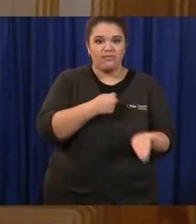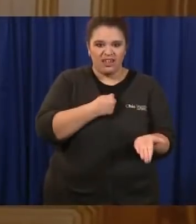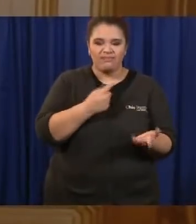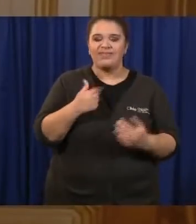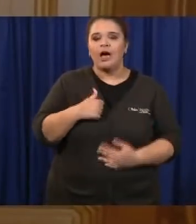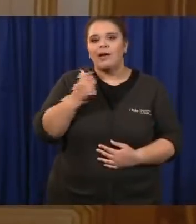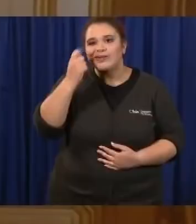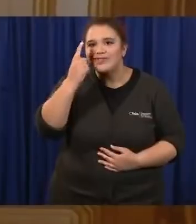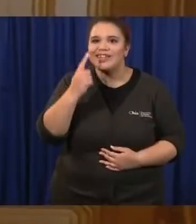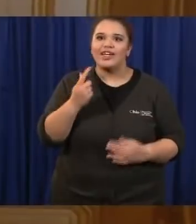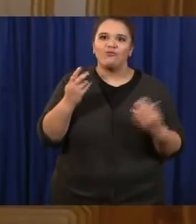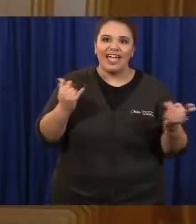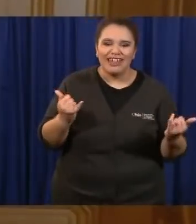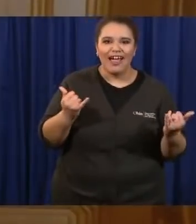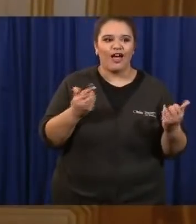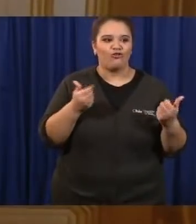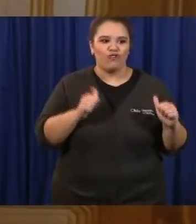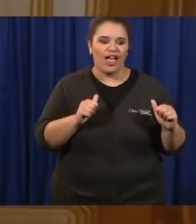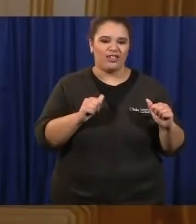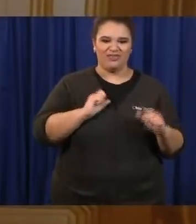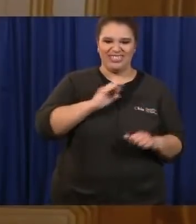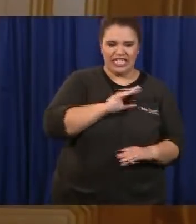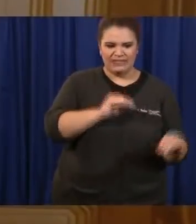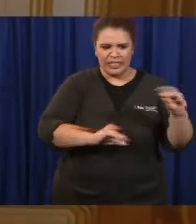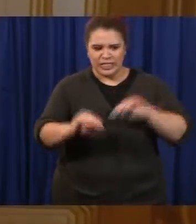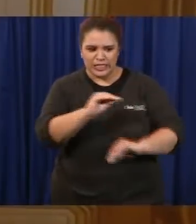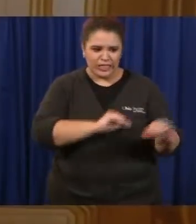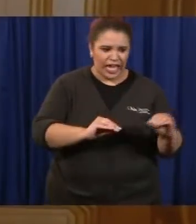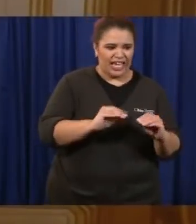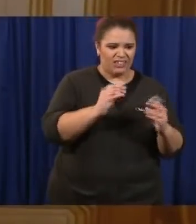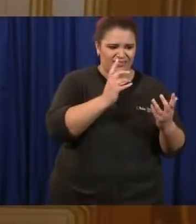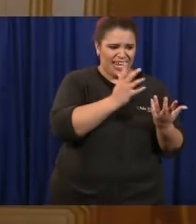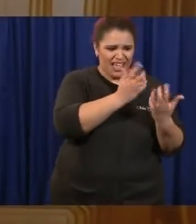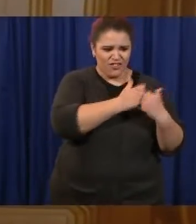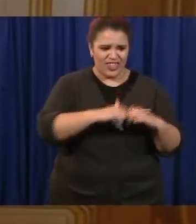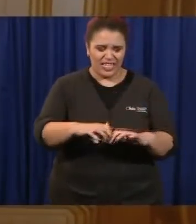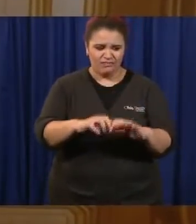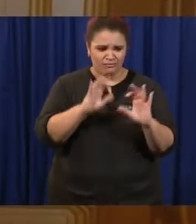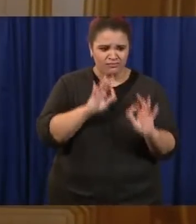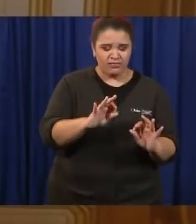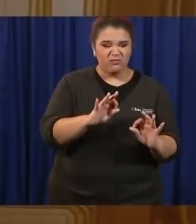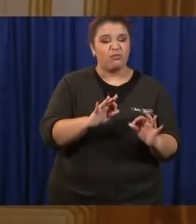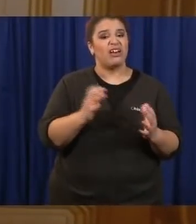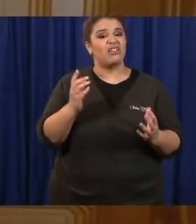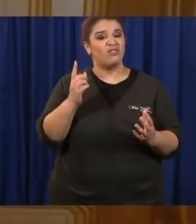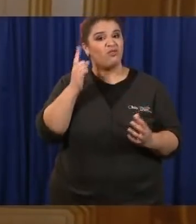what do you say to those people who can't pay their bills, who are waiting on those unemployment checks?